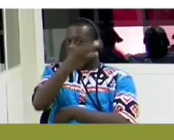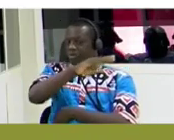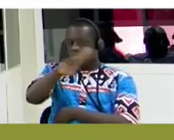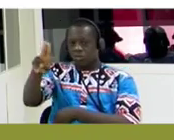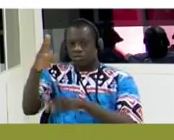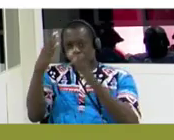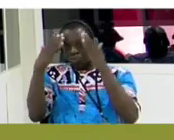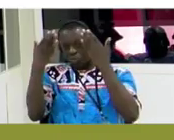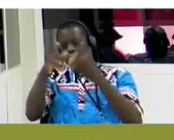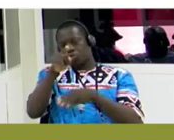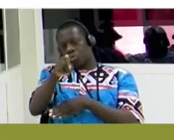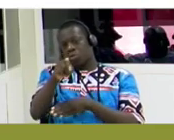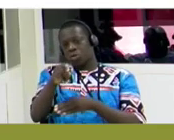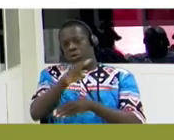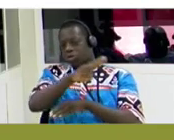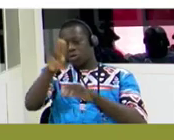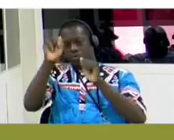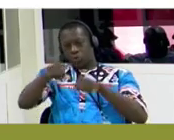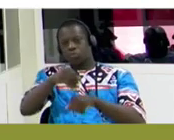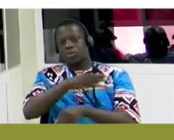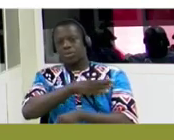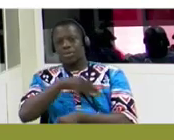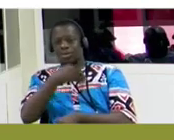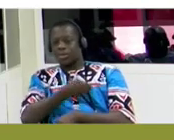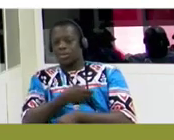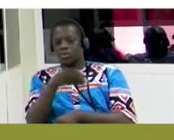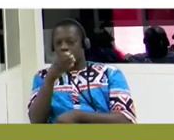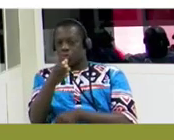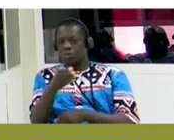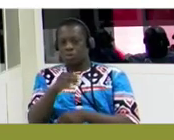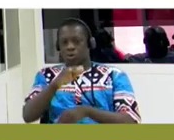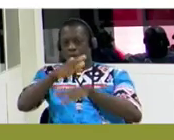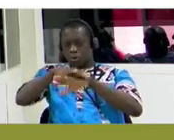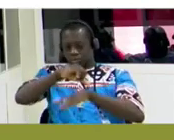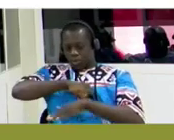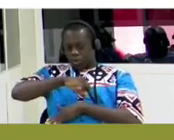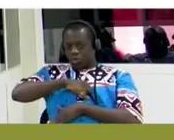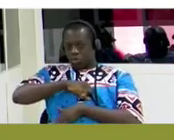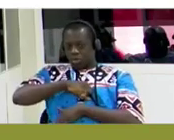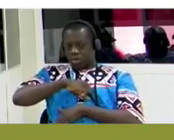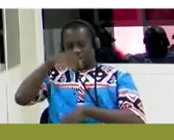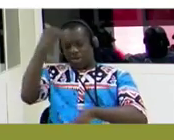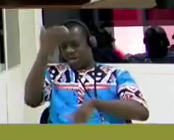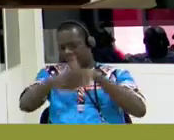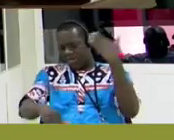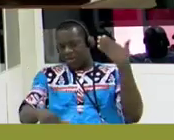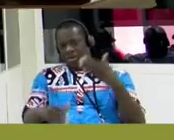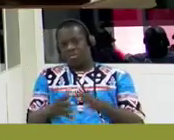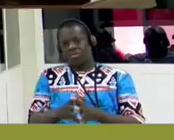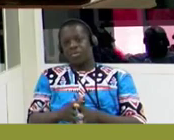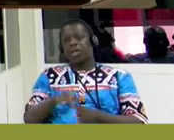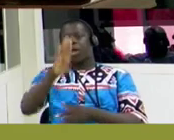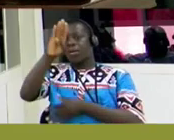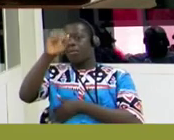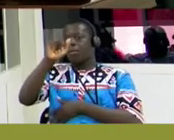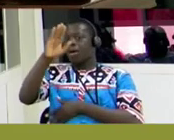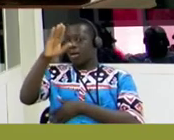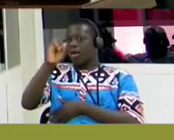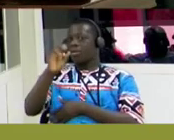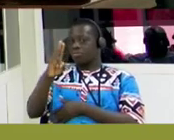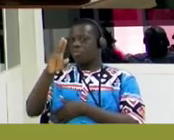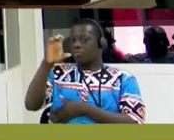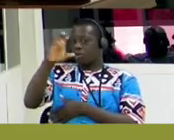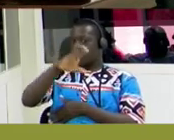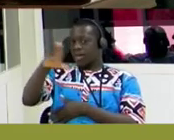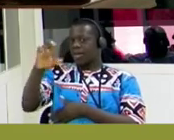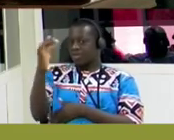Even I don't know you. I will not treat you on my own. No, never. Babukar may be watching. Yeah, he may be listening.